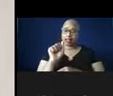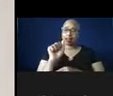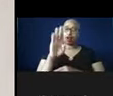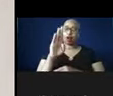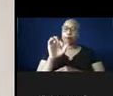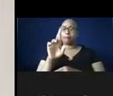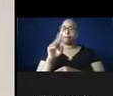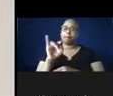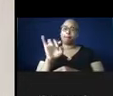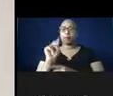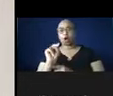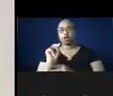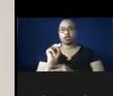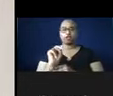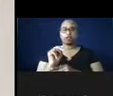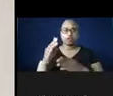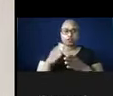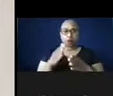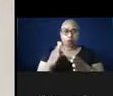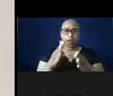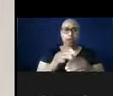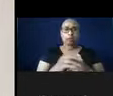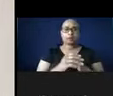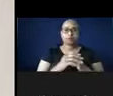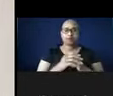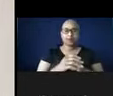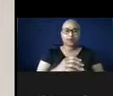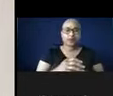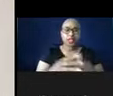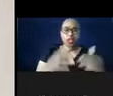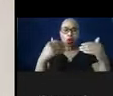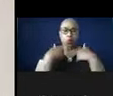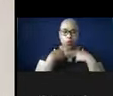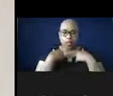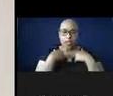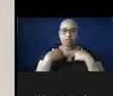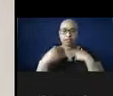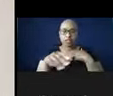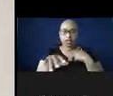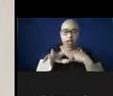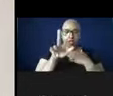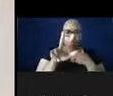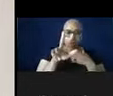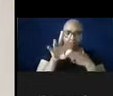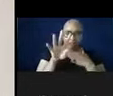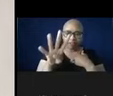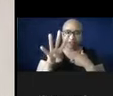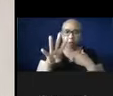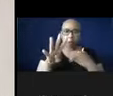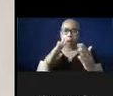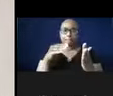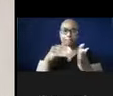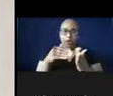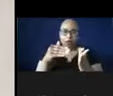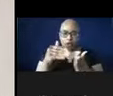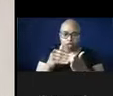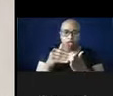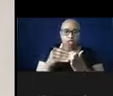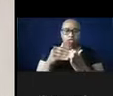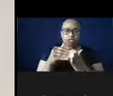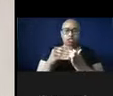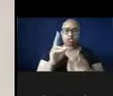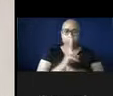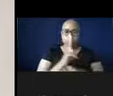That's simply the recreational users that we have in the park. We also have another 34 million users annually on our